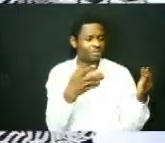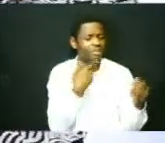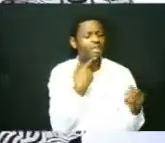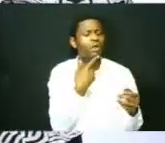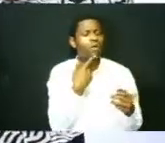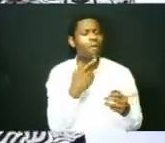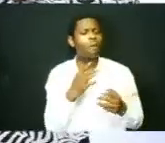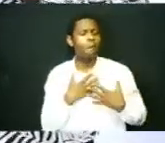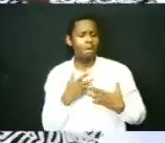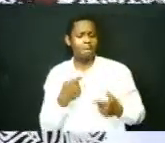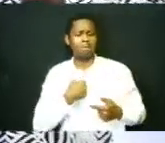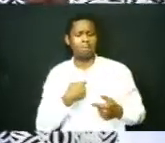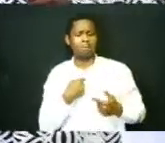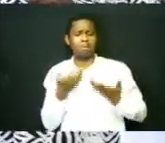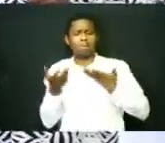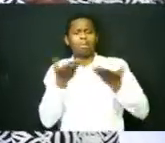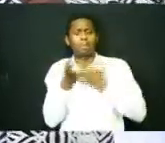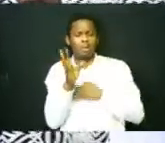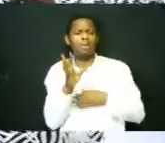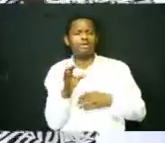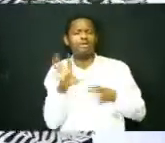you read 1 Samuel chapter